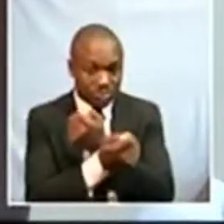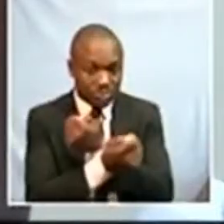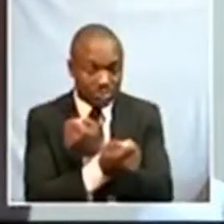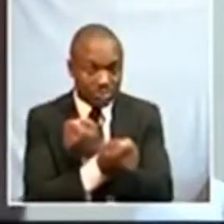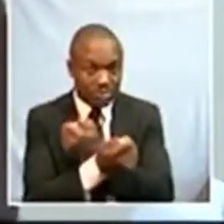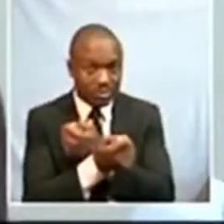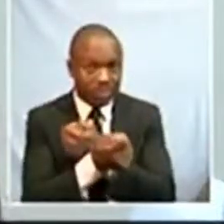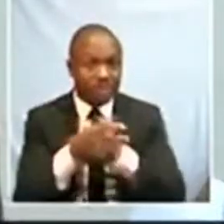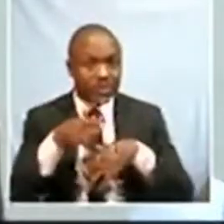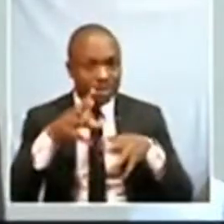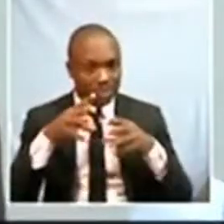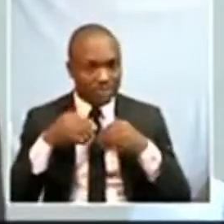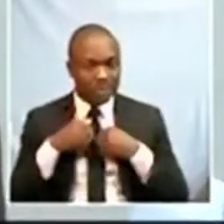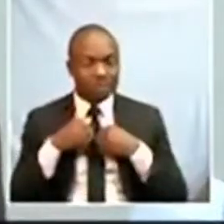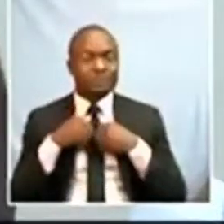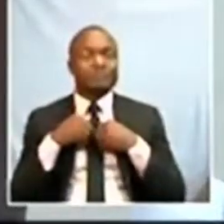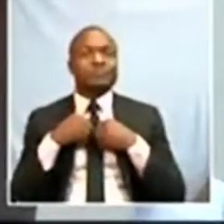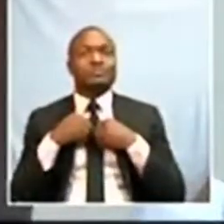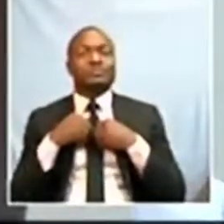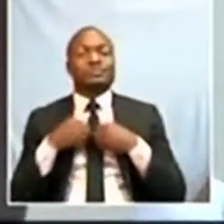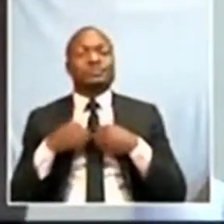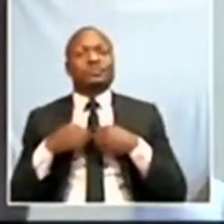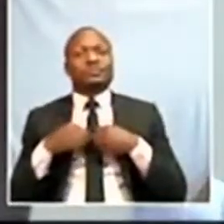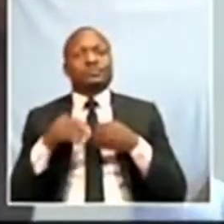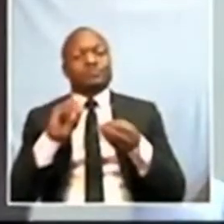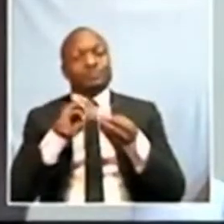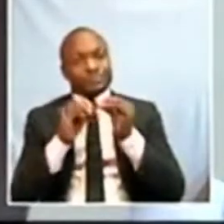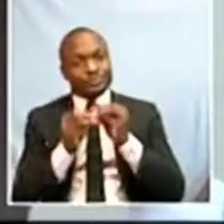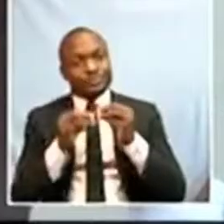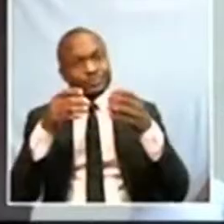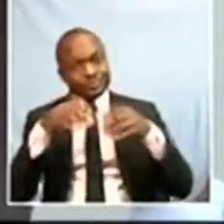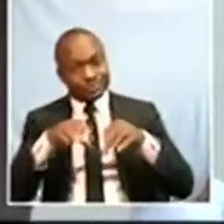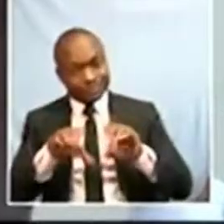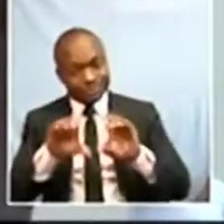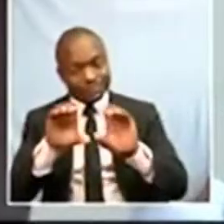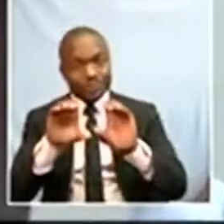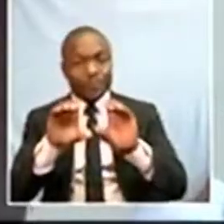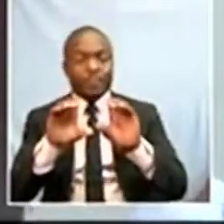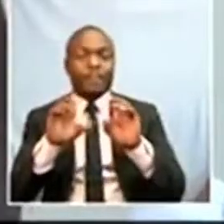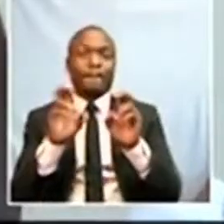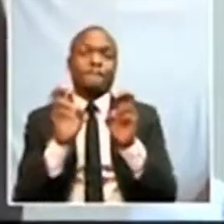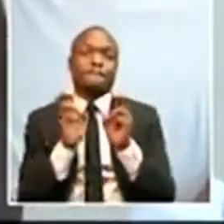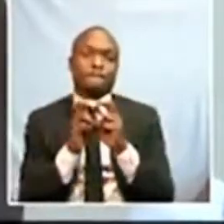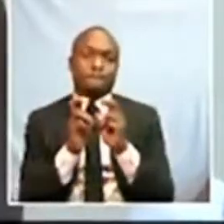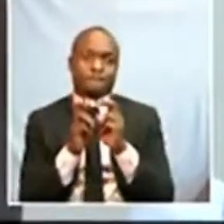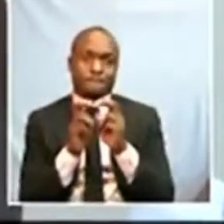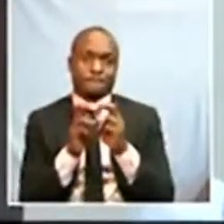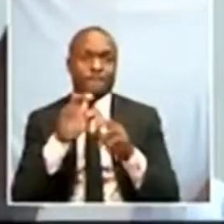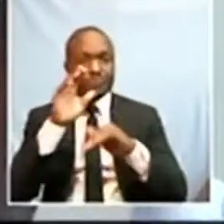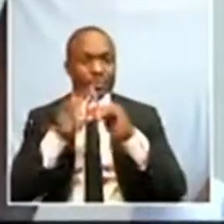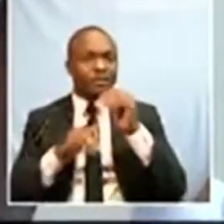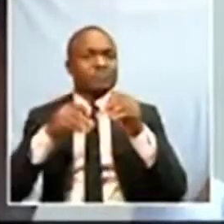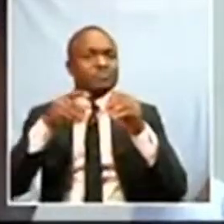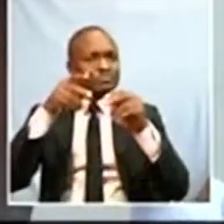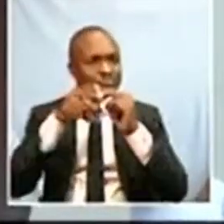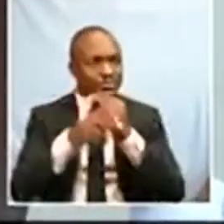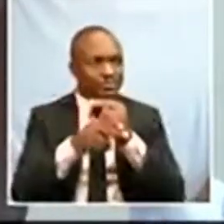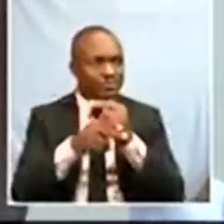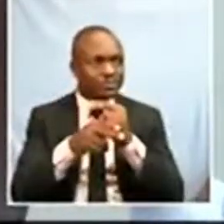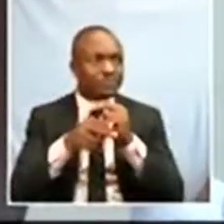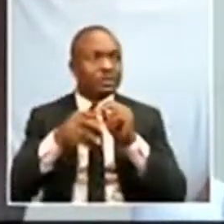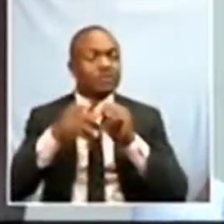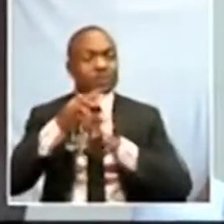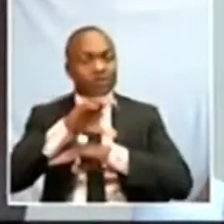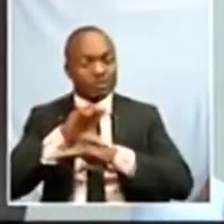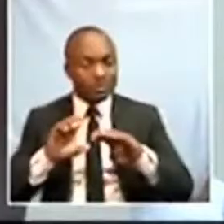within the acceptable range to continue with the contract than to terminate and